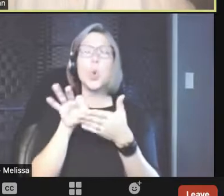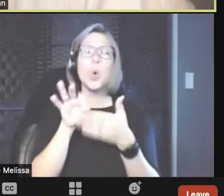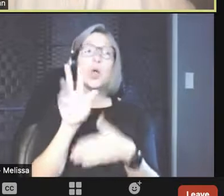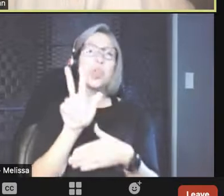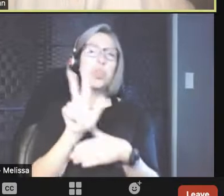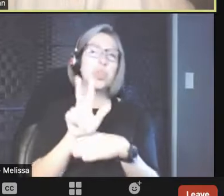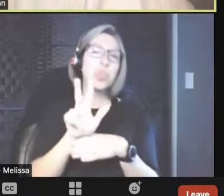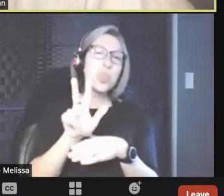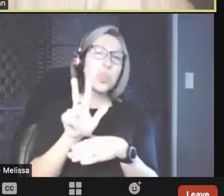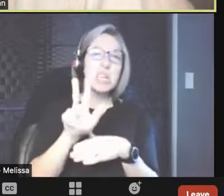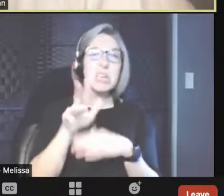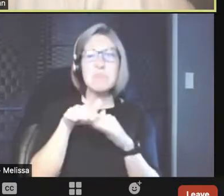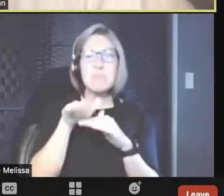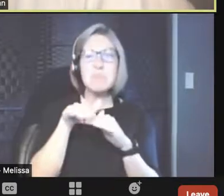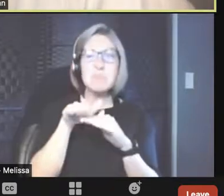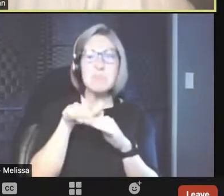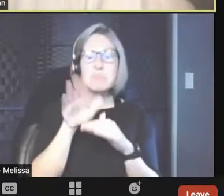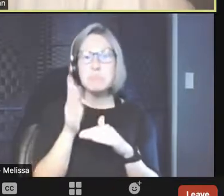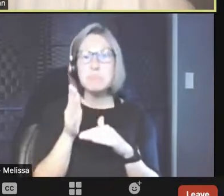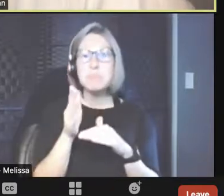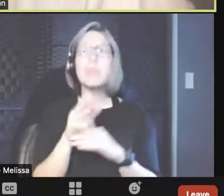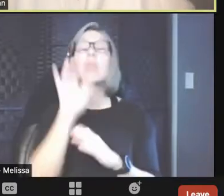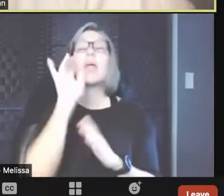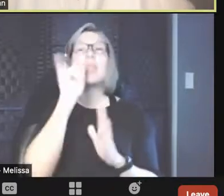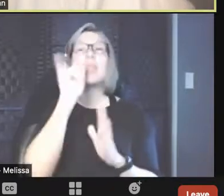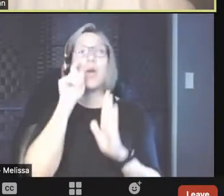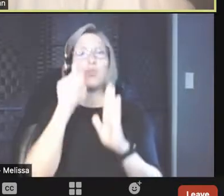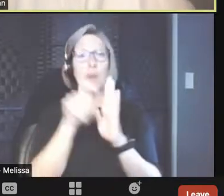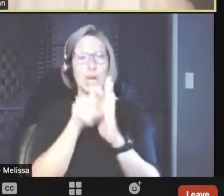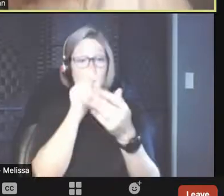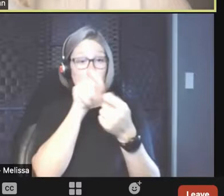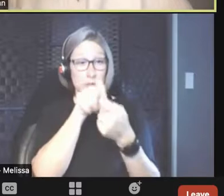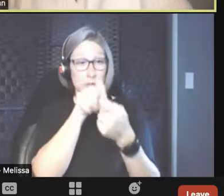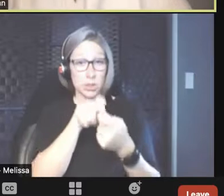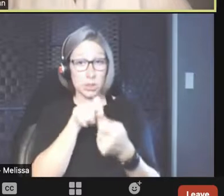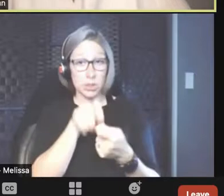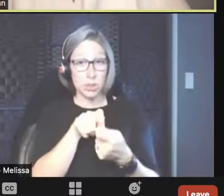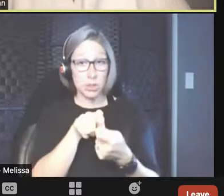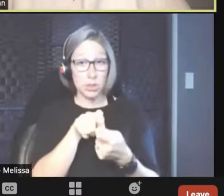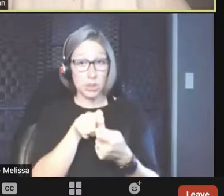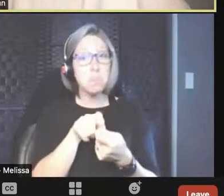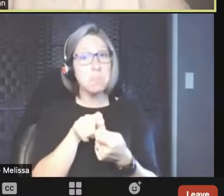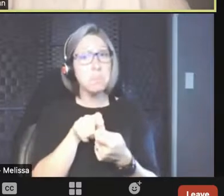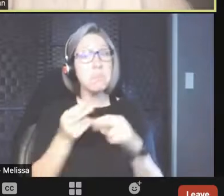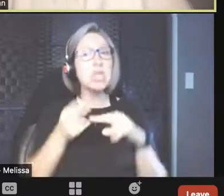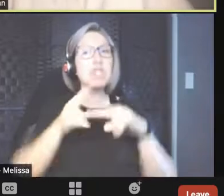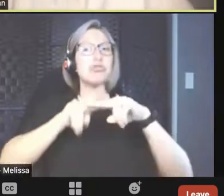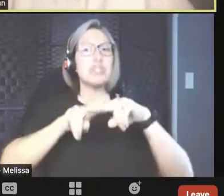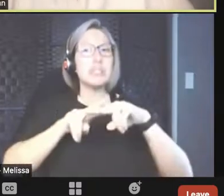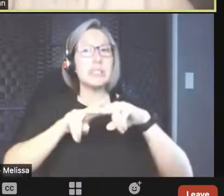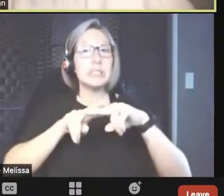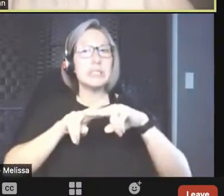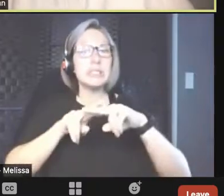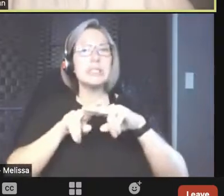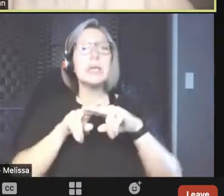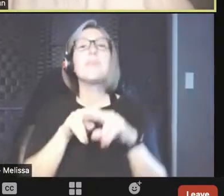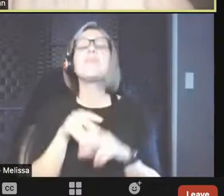3, recognition of detail will become more likely. But as that person progresses up the CVI